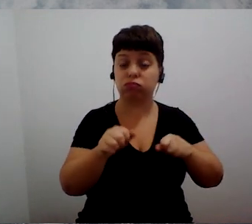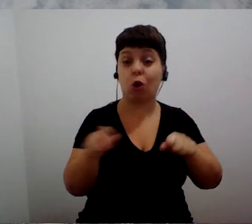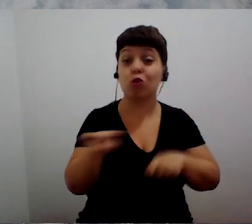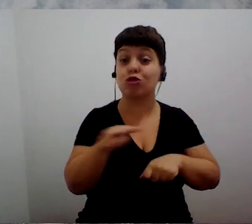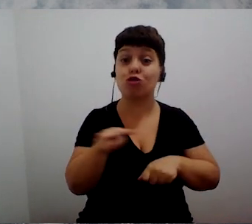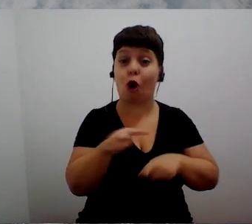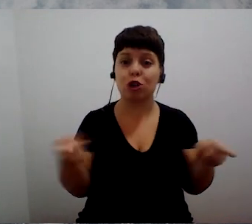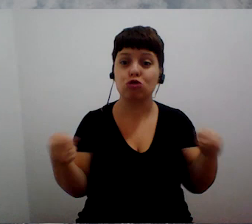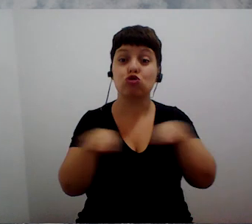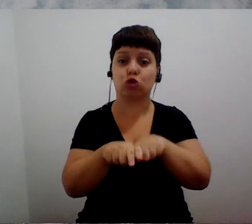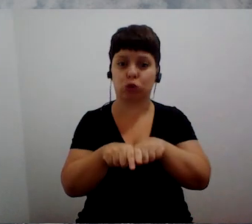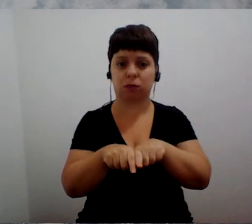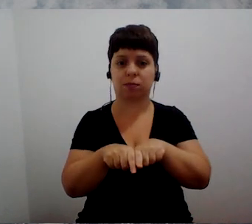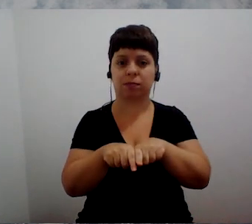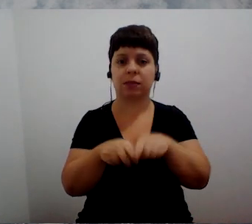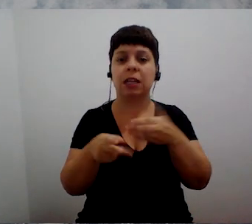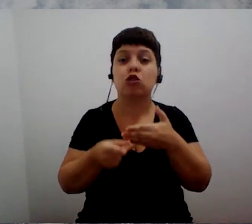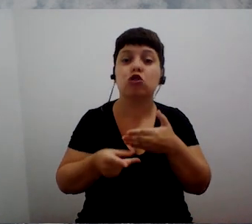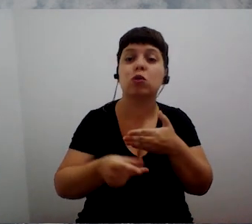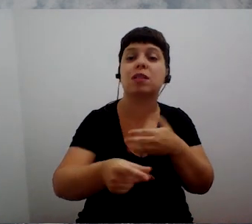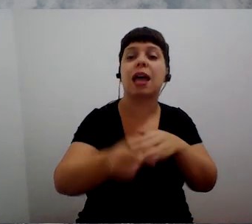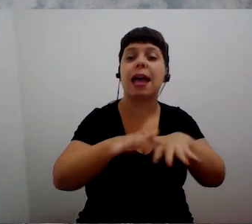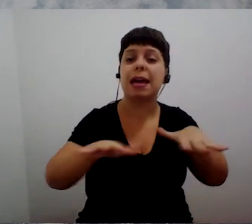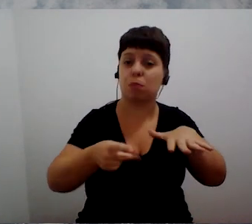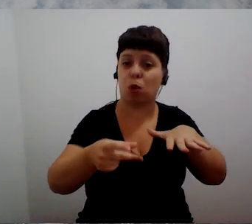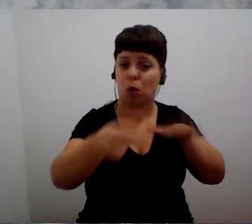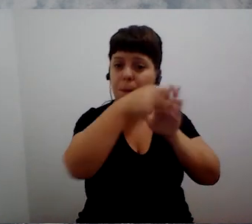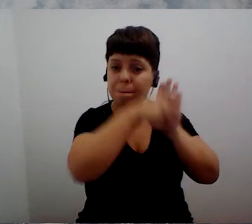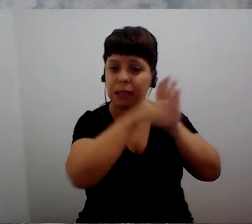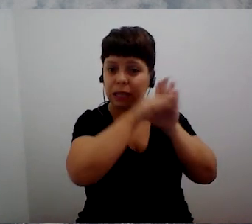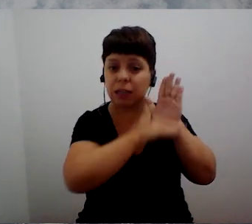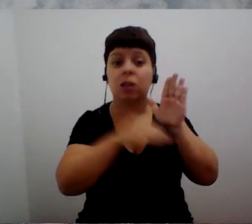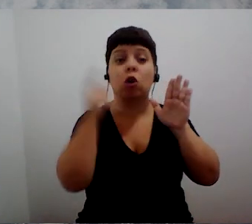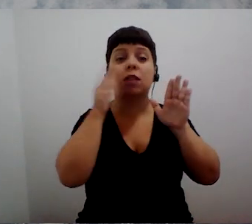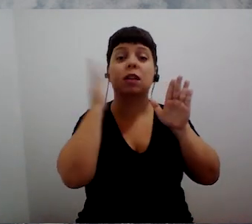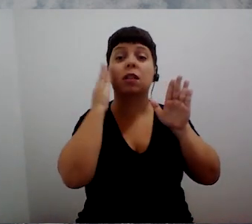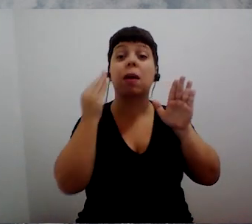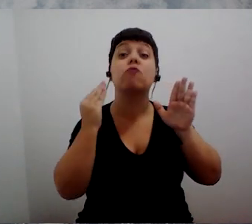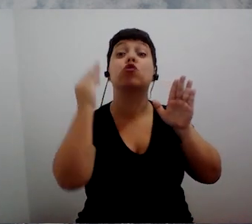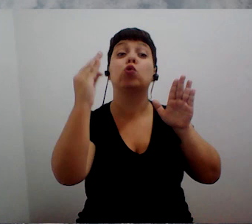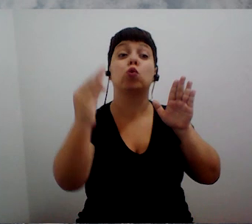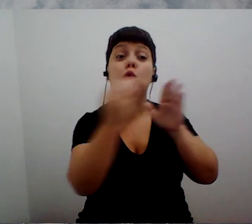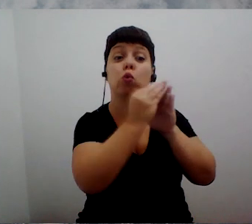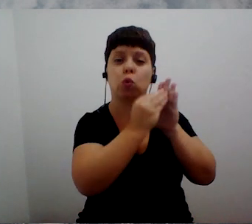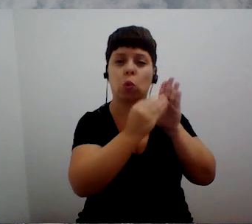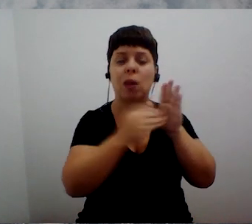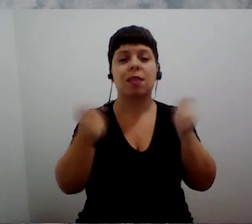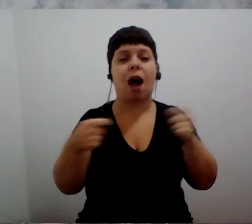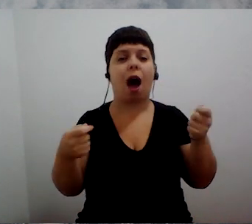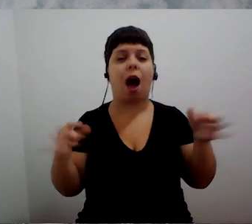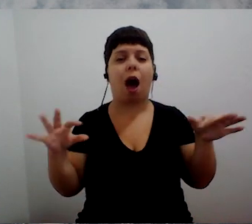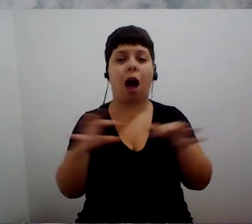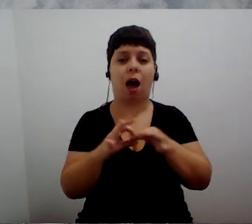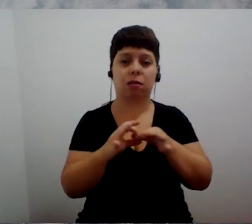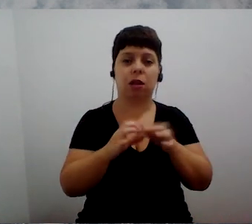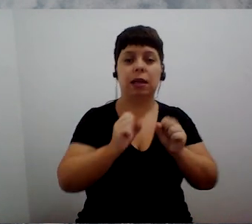ecosystems. The sustainable ocean planning increase predictability and facilitate coexistence between the